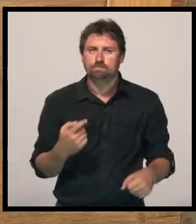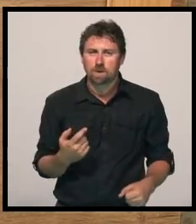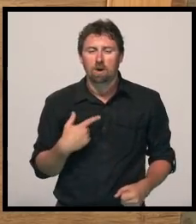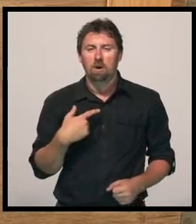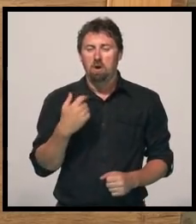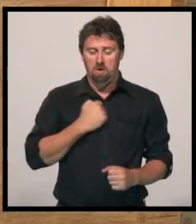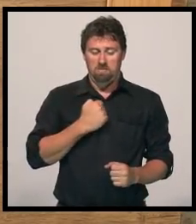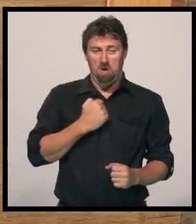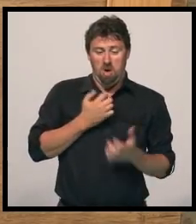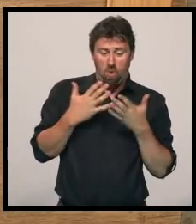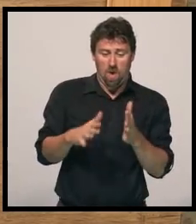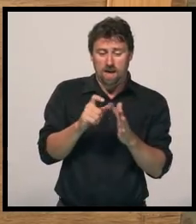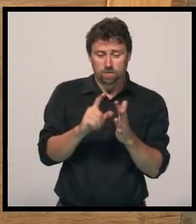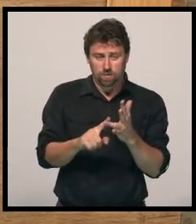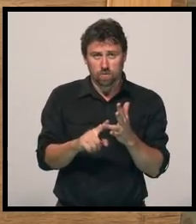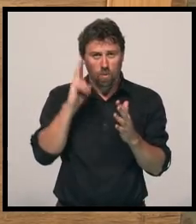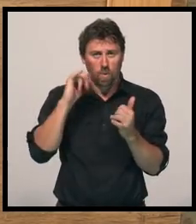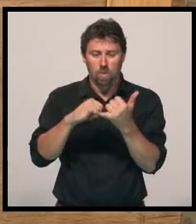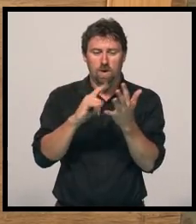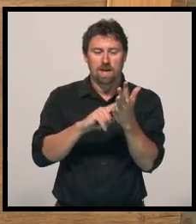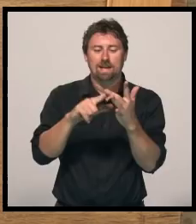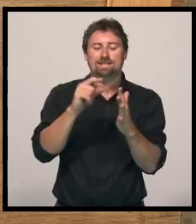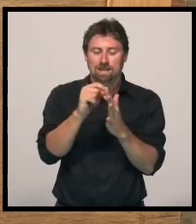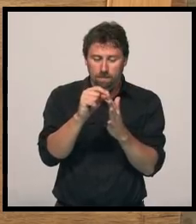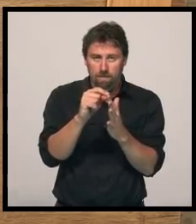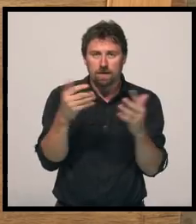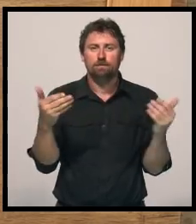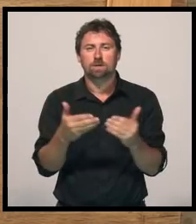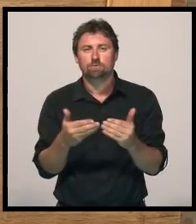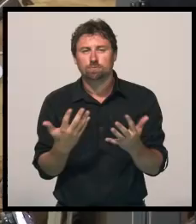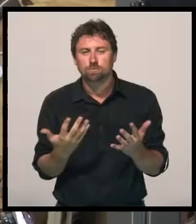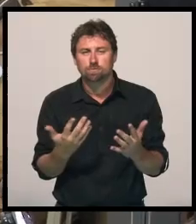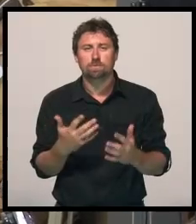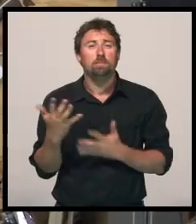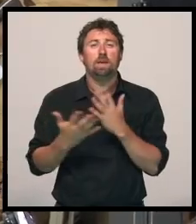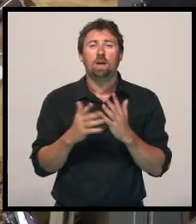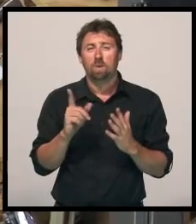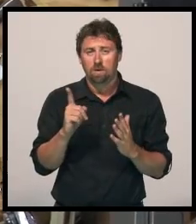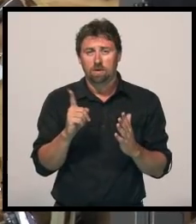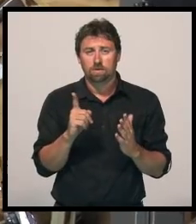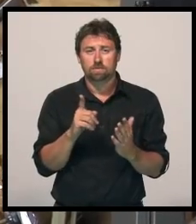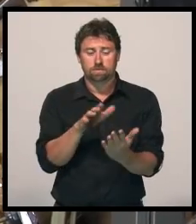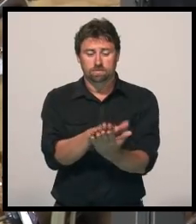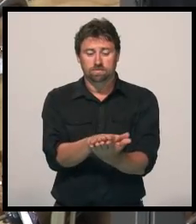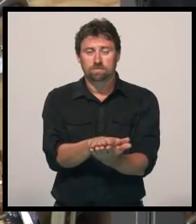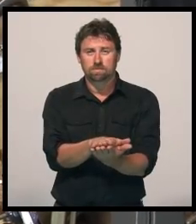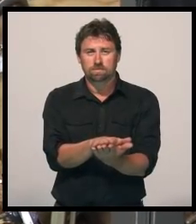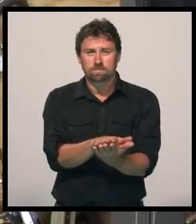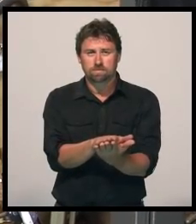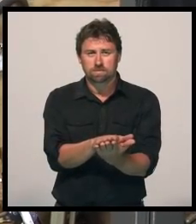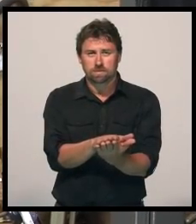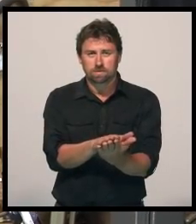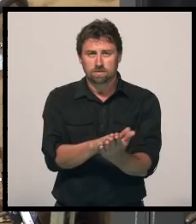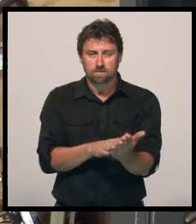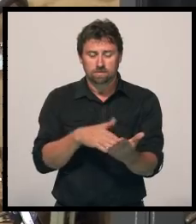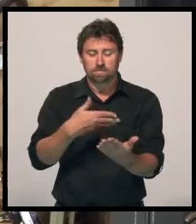alternative to bookmatch is what I prefer and it's slipmatch. Now slipmatch, as the name would imply, you slide the top